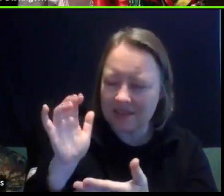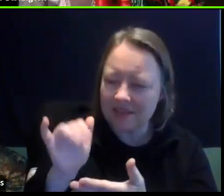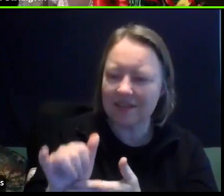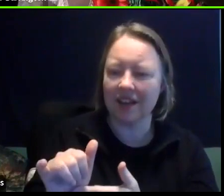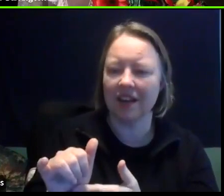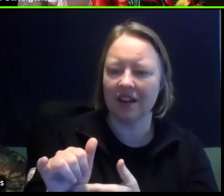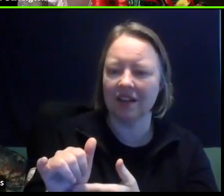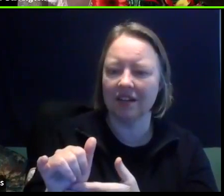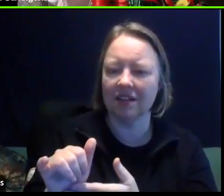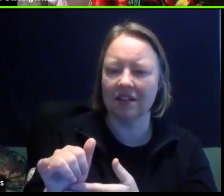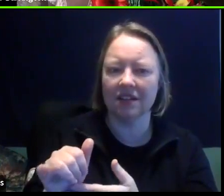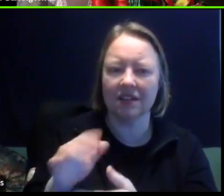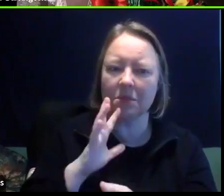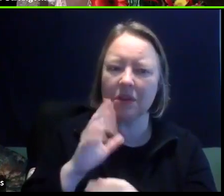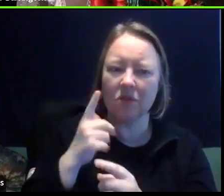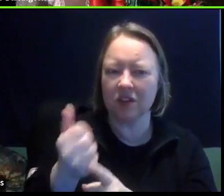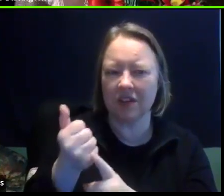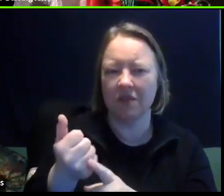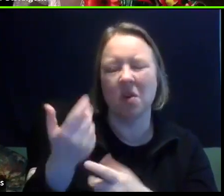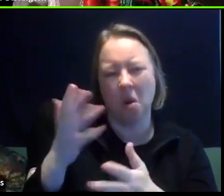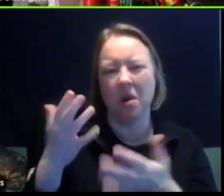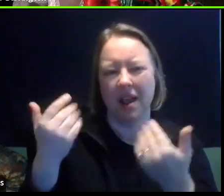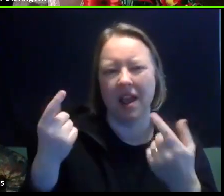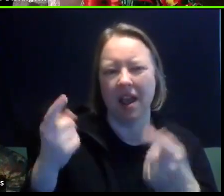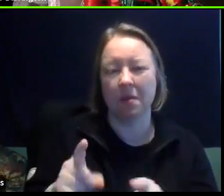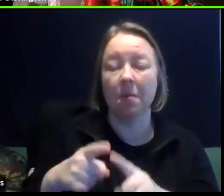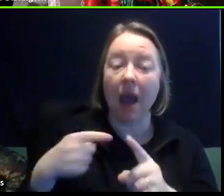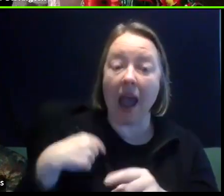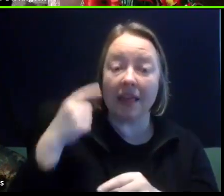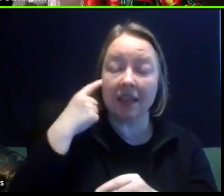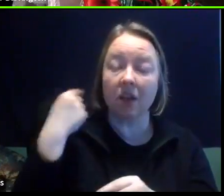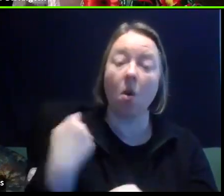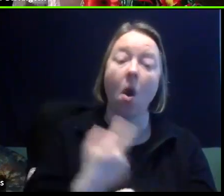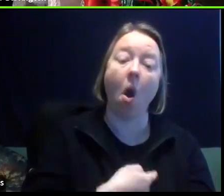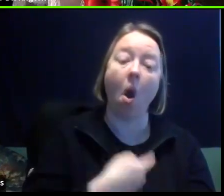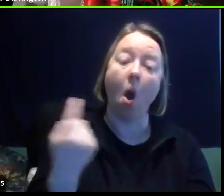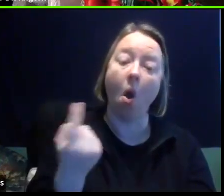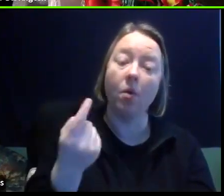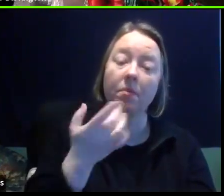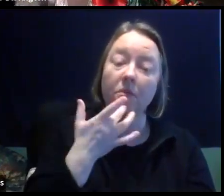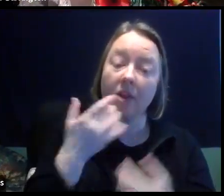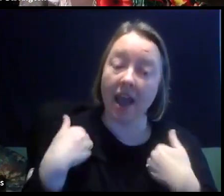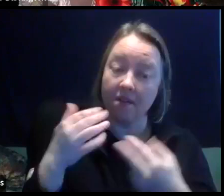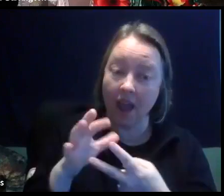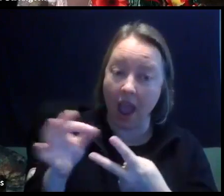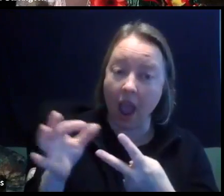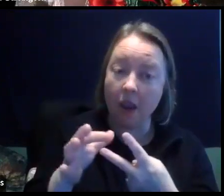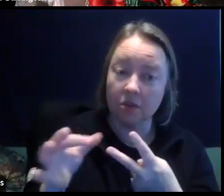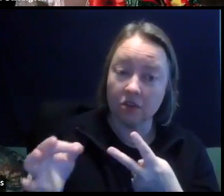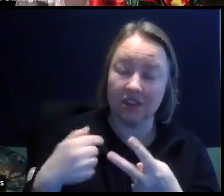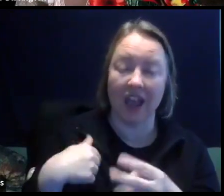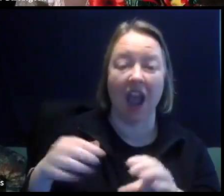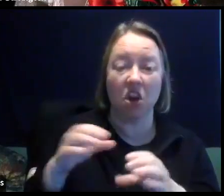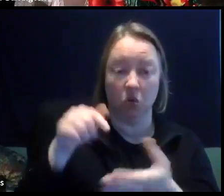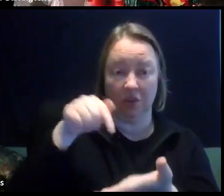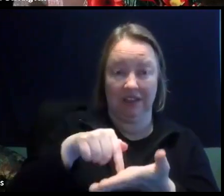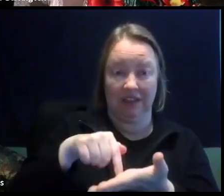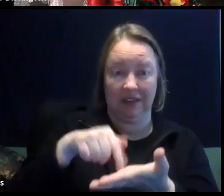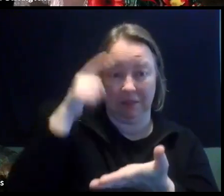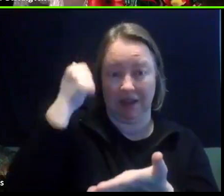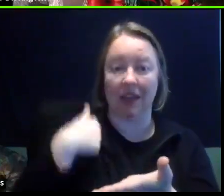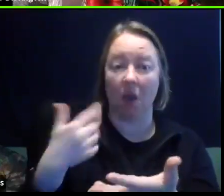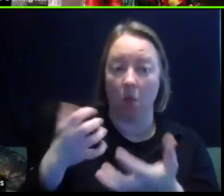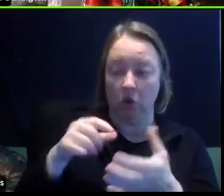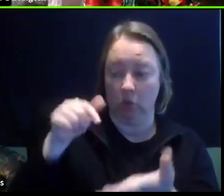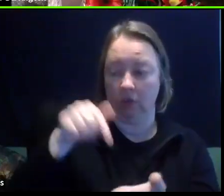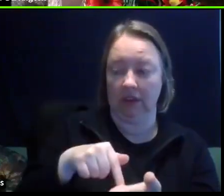itself, because it was already happening. But I think we always like options, because I do this because I want to, but